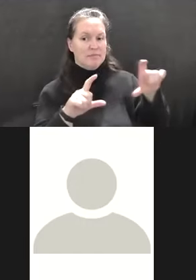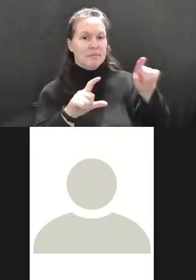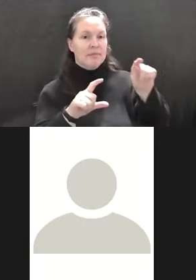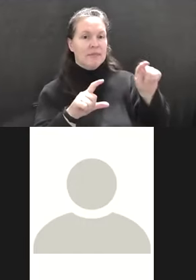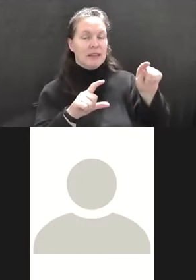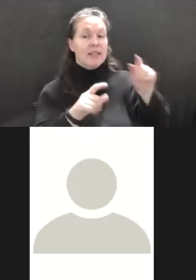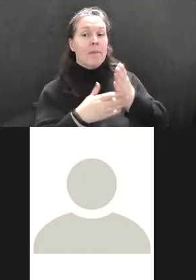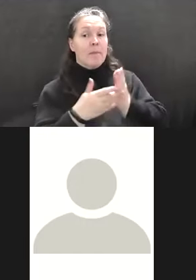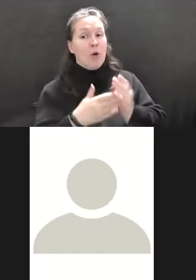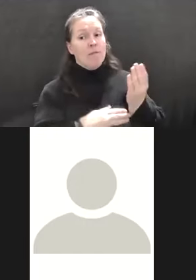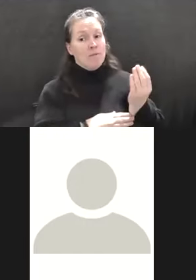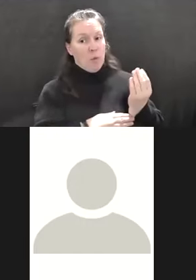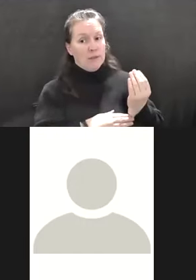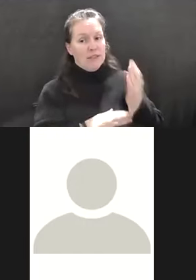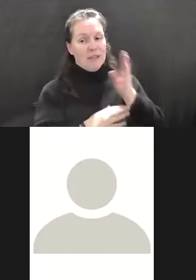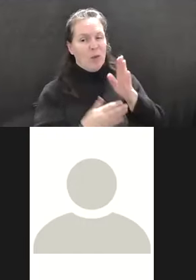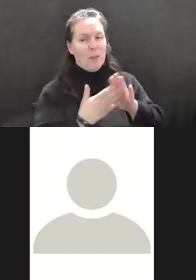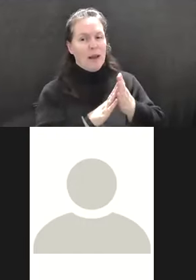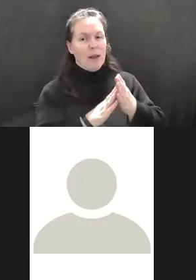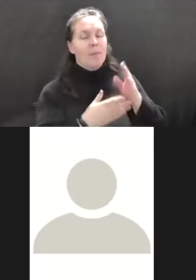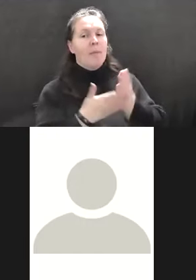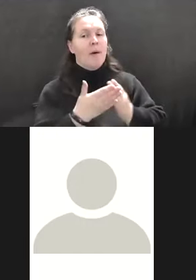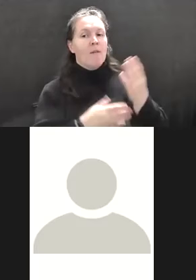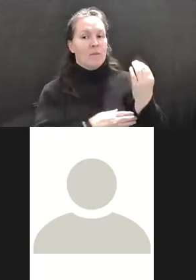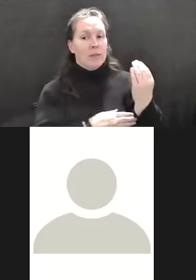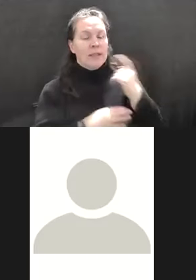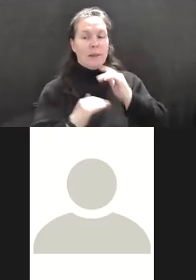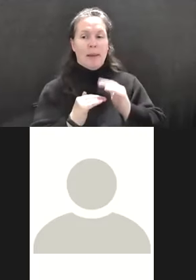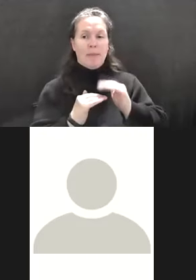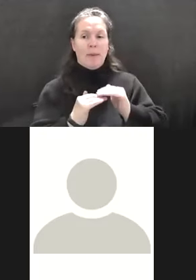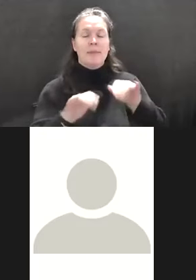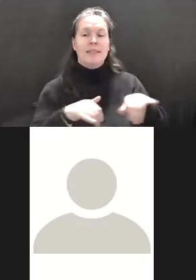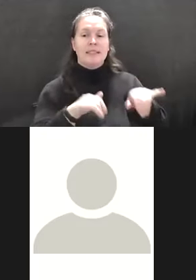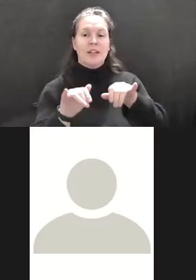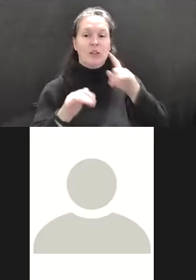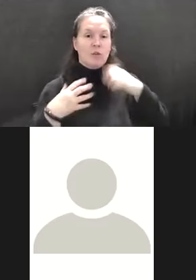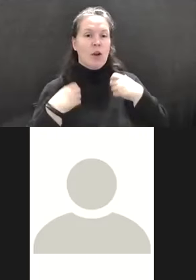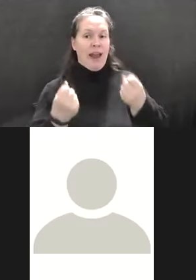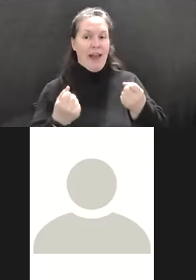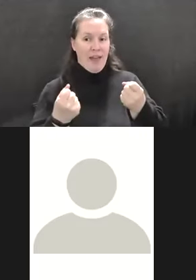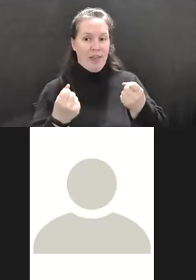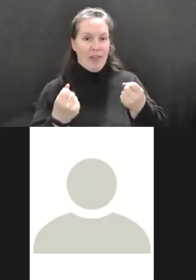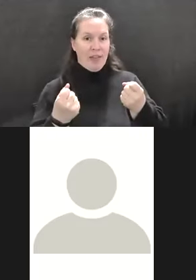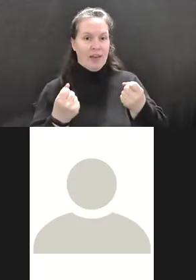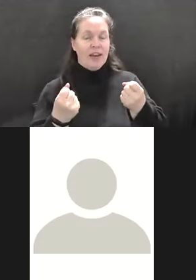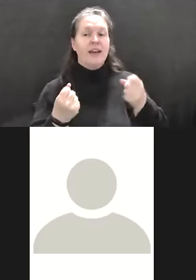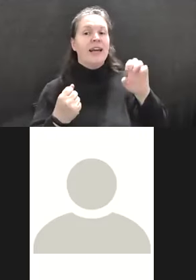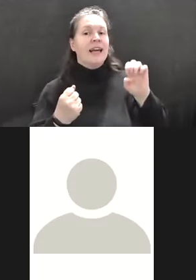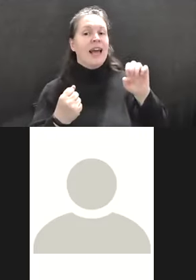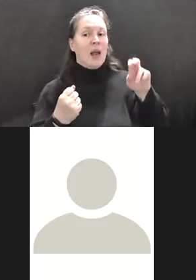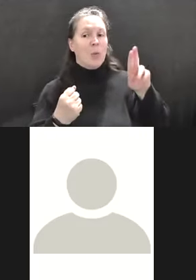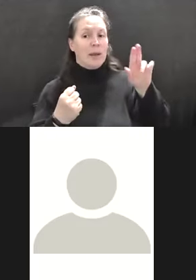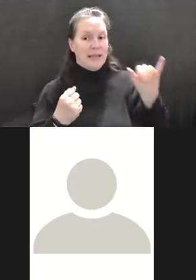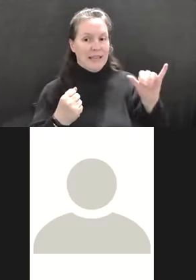part 14. And really it's the minimum standards for healthcare, health equity continuing